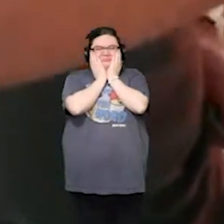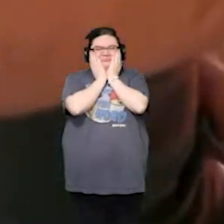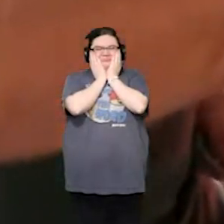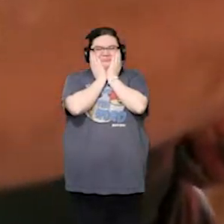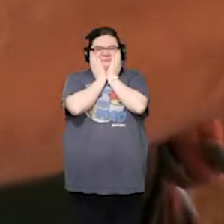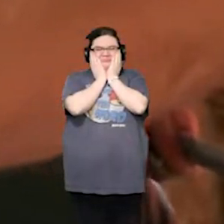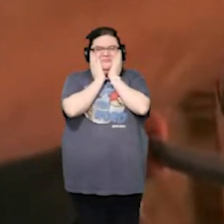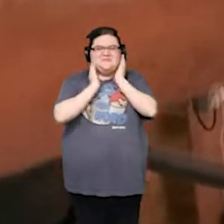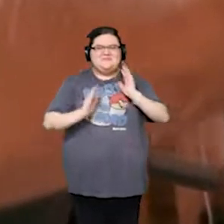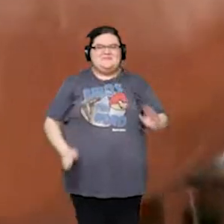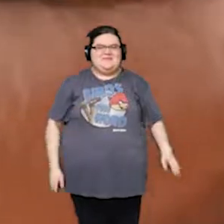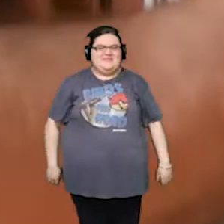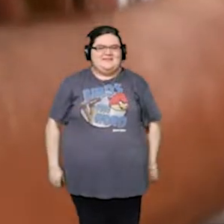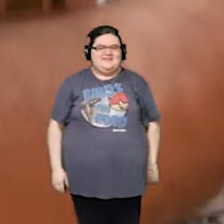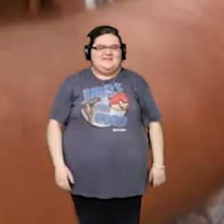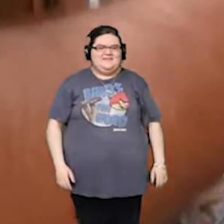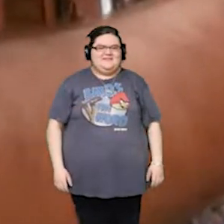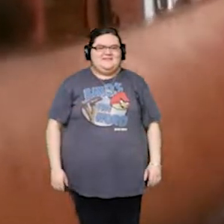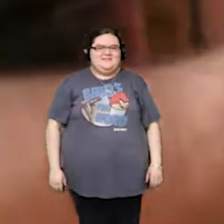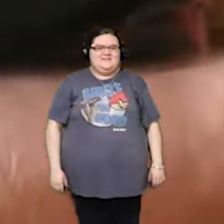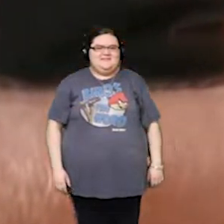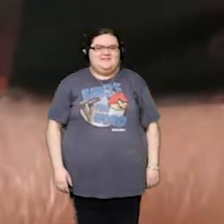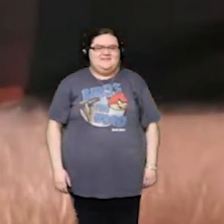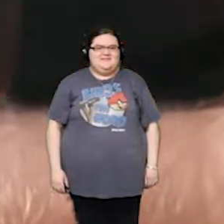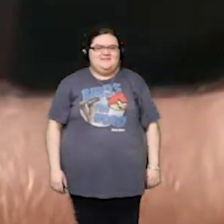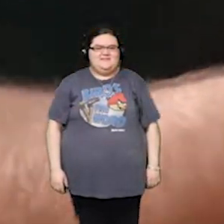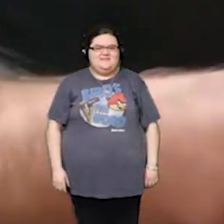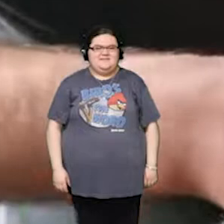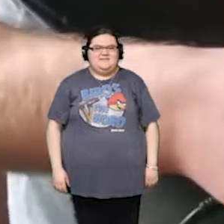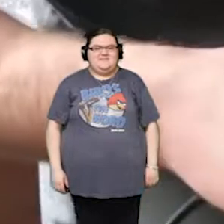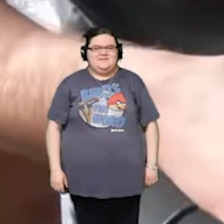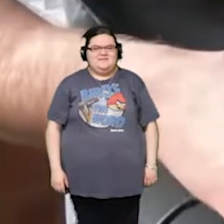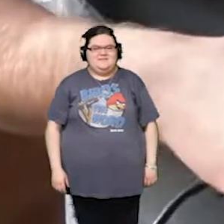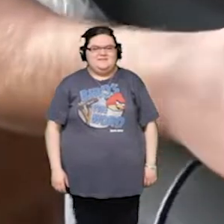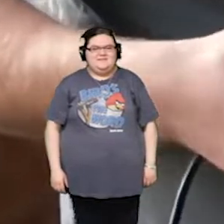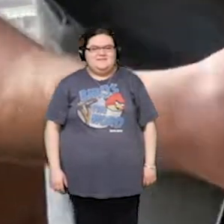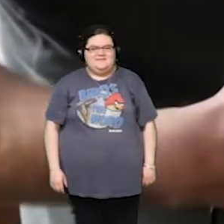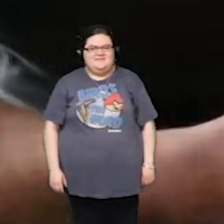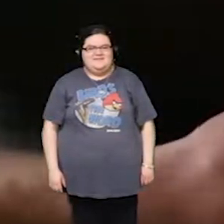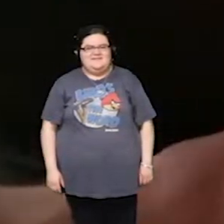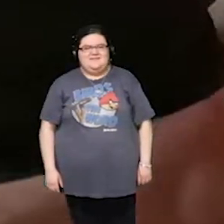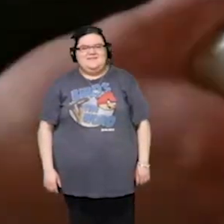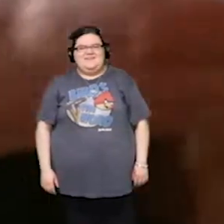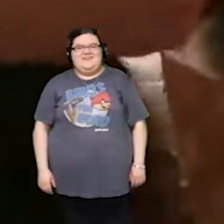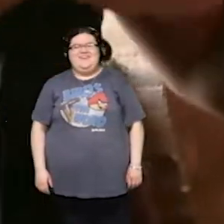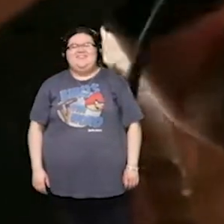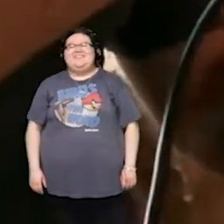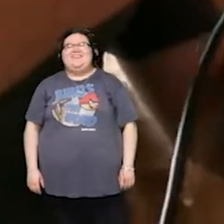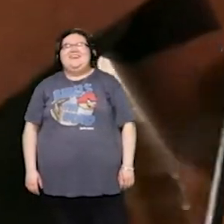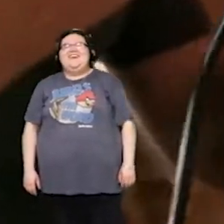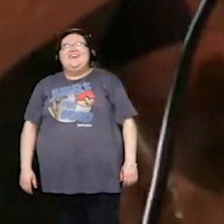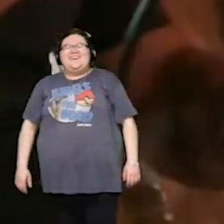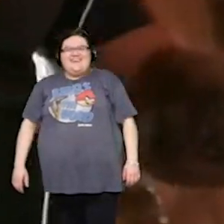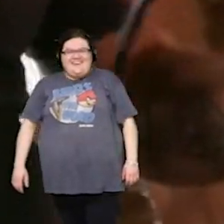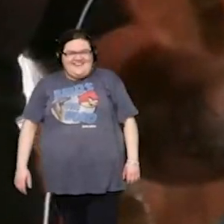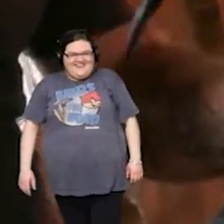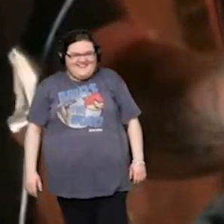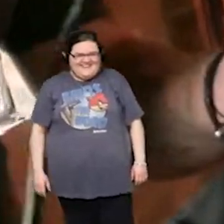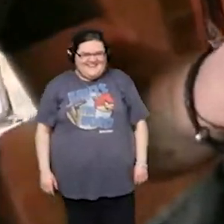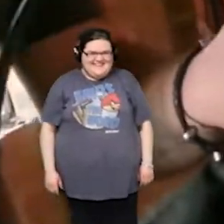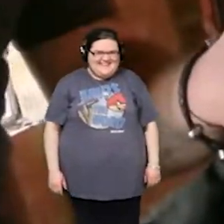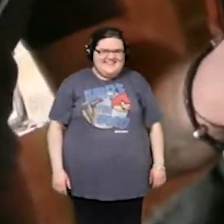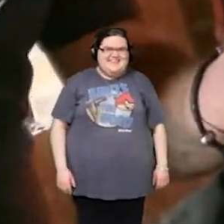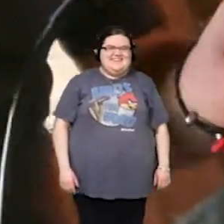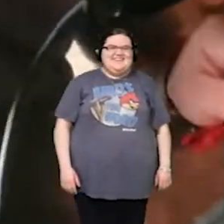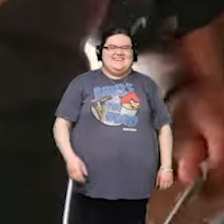what have you done? Tell me. I've just blended the front into the top so you look like the old football player Ronaldo. Oh no! Me and Charlie